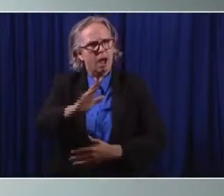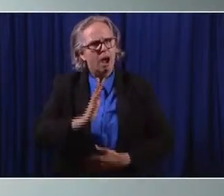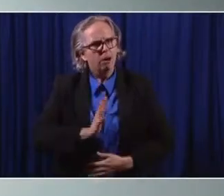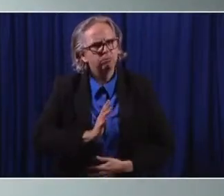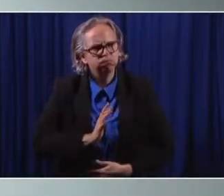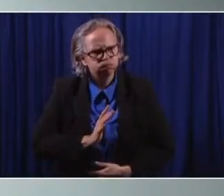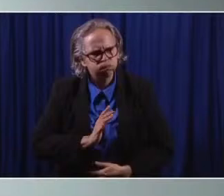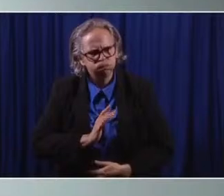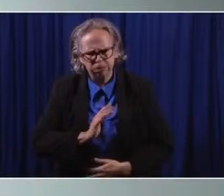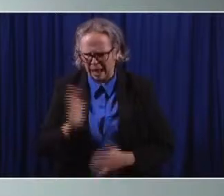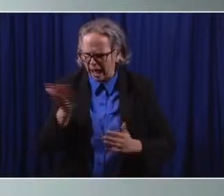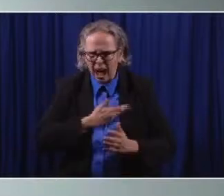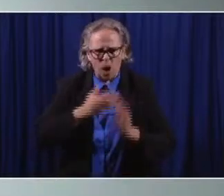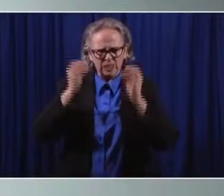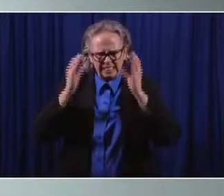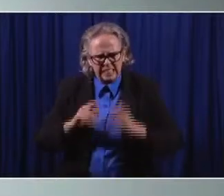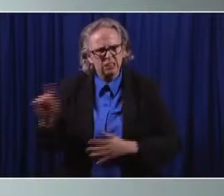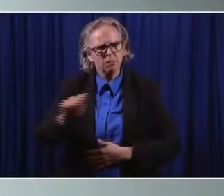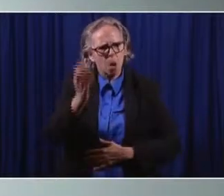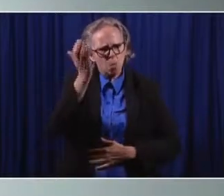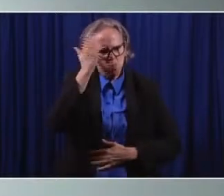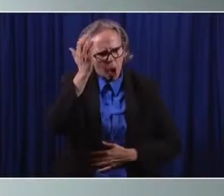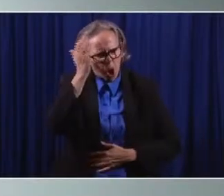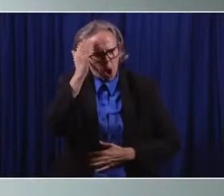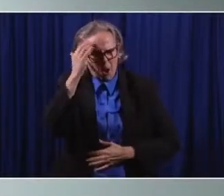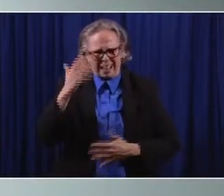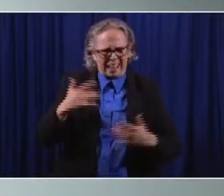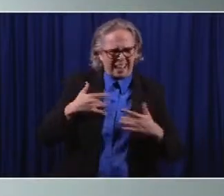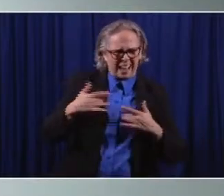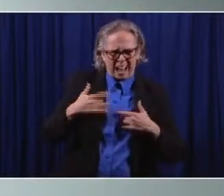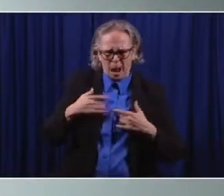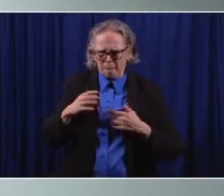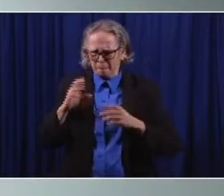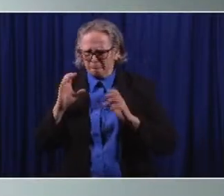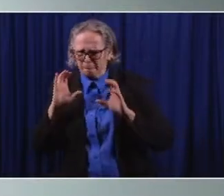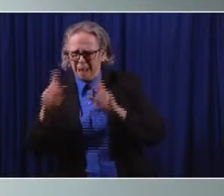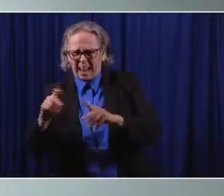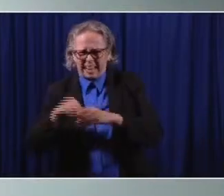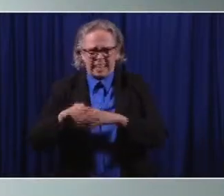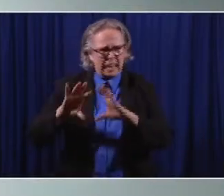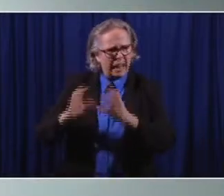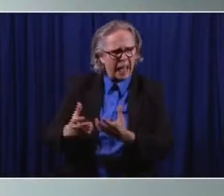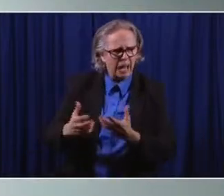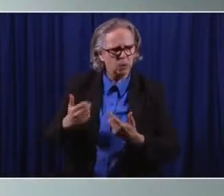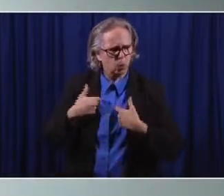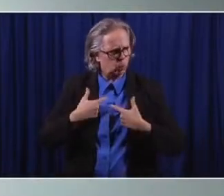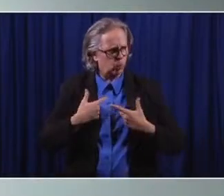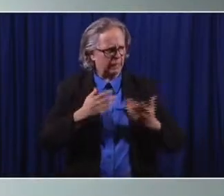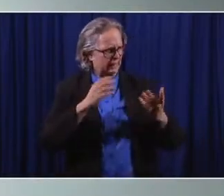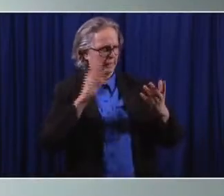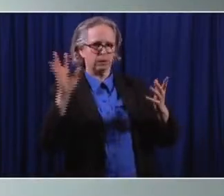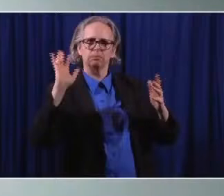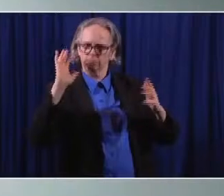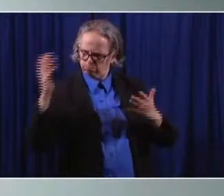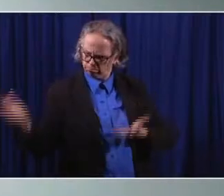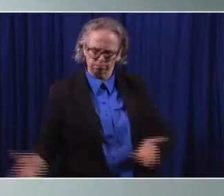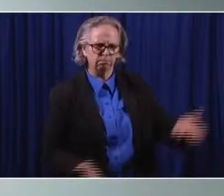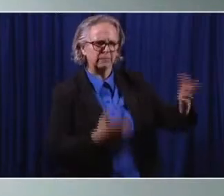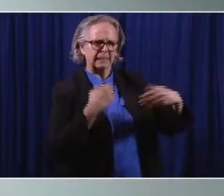had concerns about coming back as well as our instructors. And yes, it is Barberton teachers, Barberton